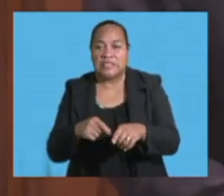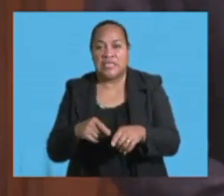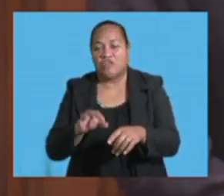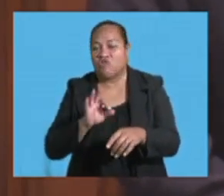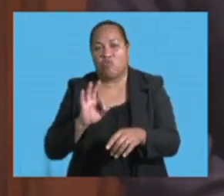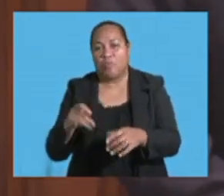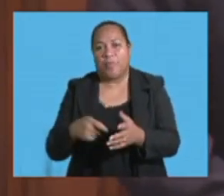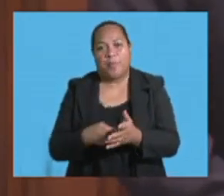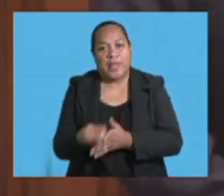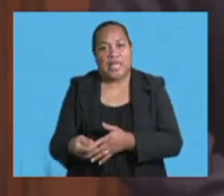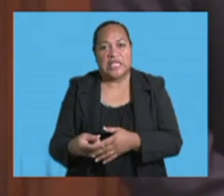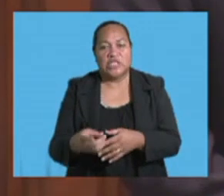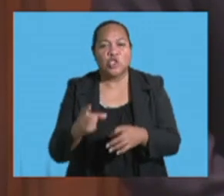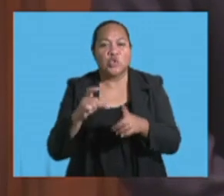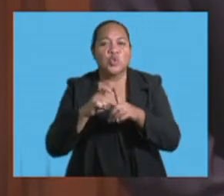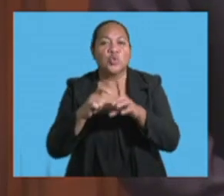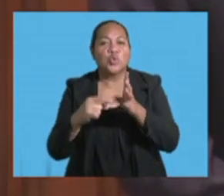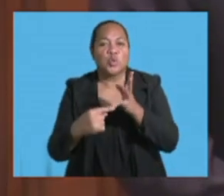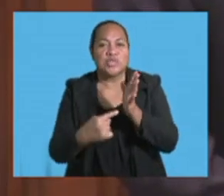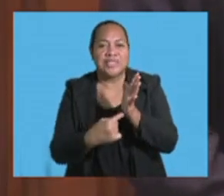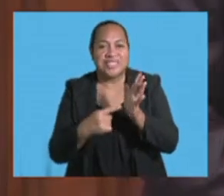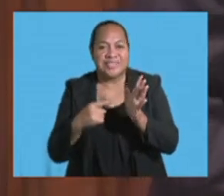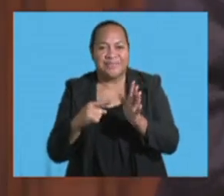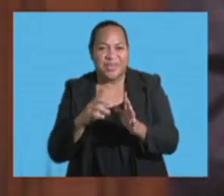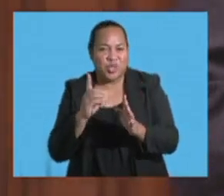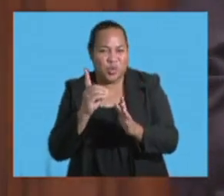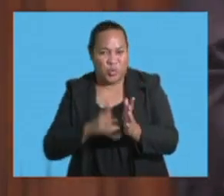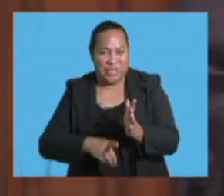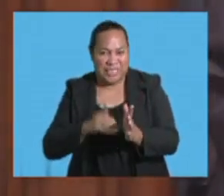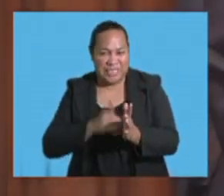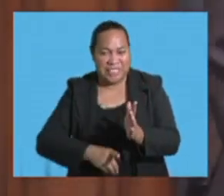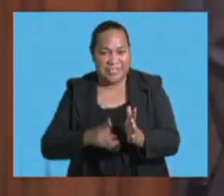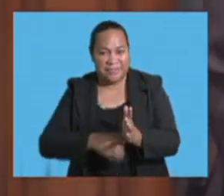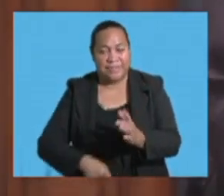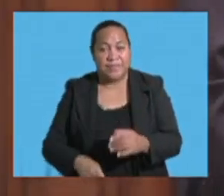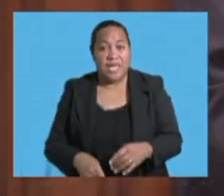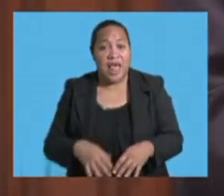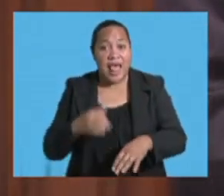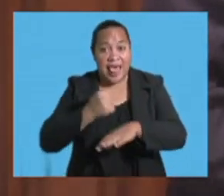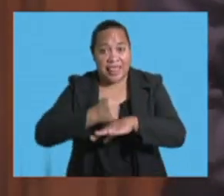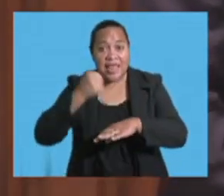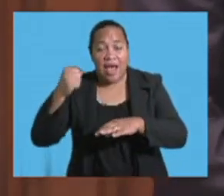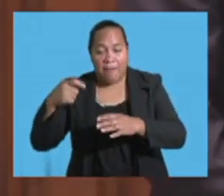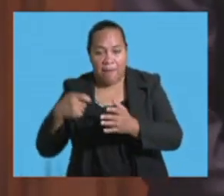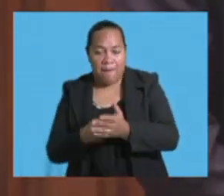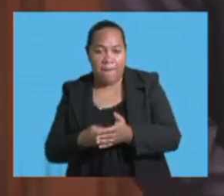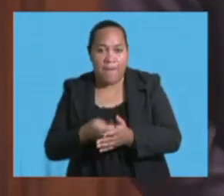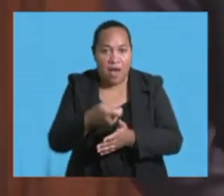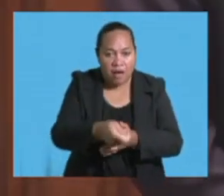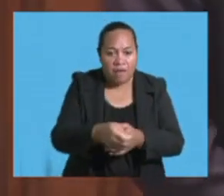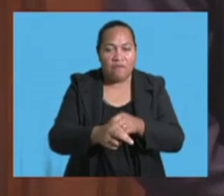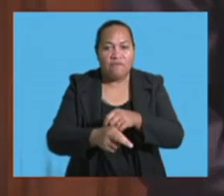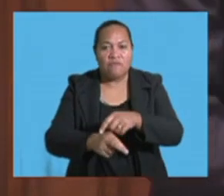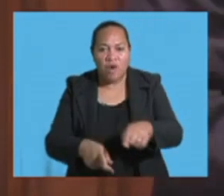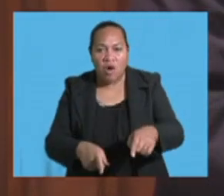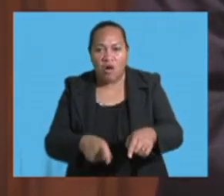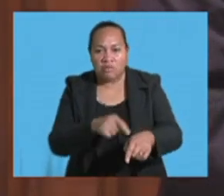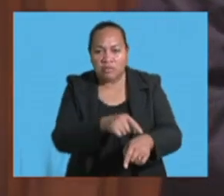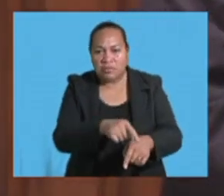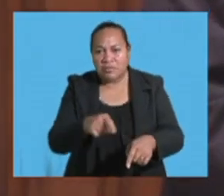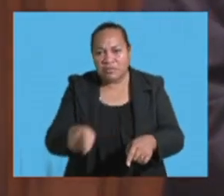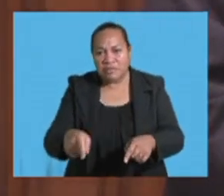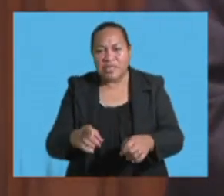duty. The government subsidizes the cost of fertilizers, feeds and chemicals through a fertilizer